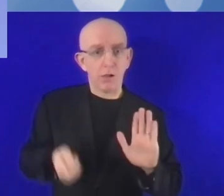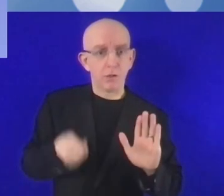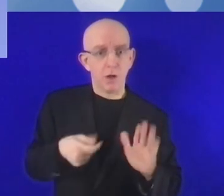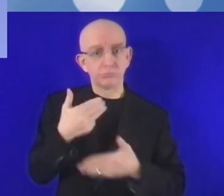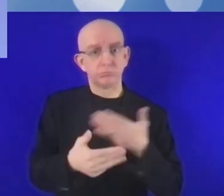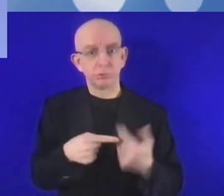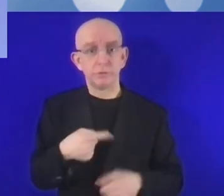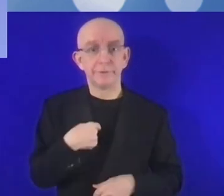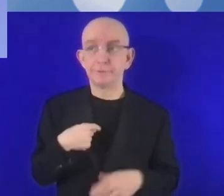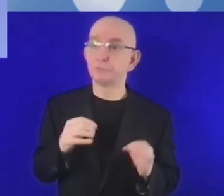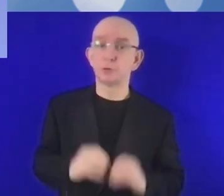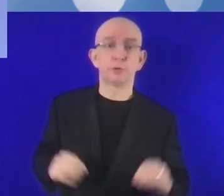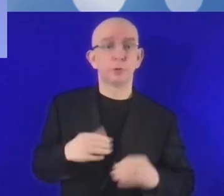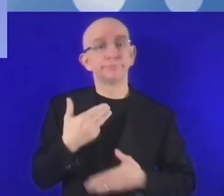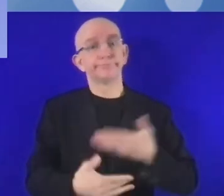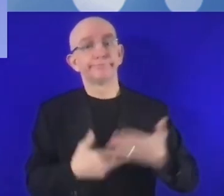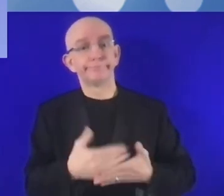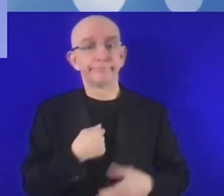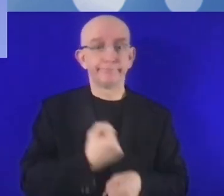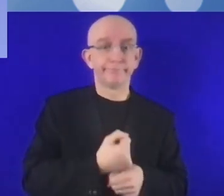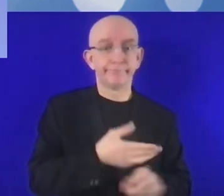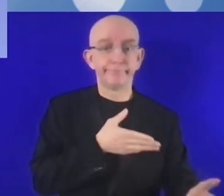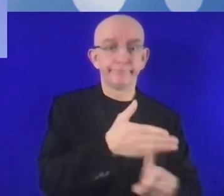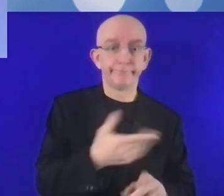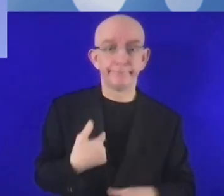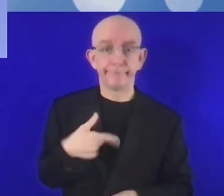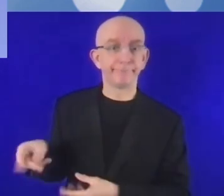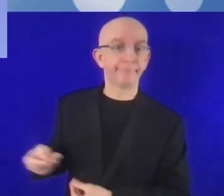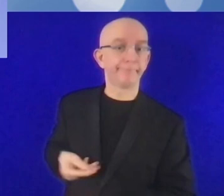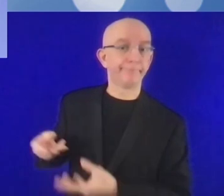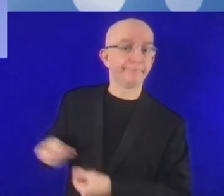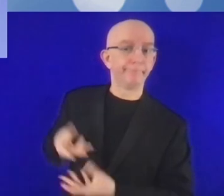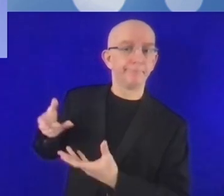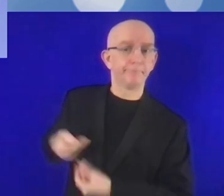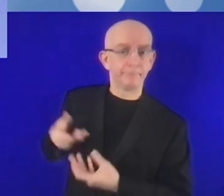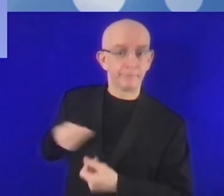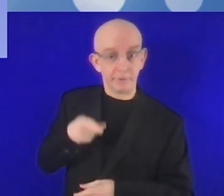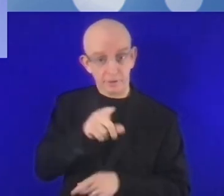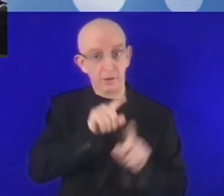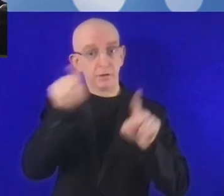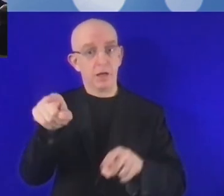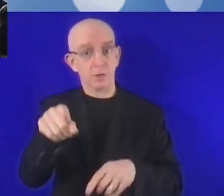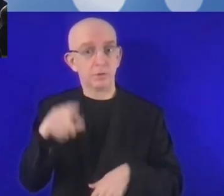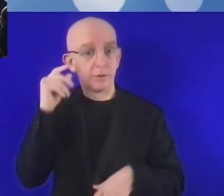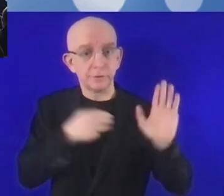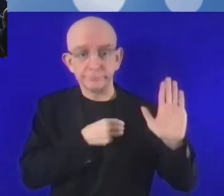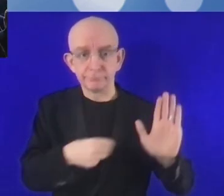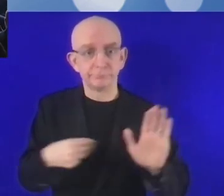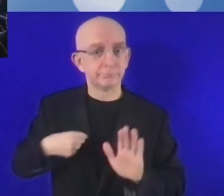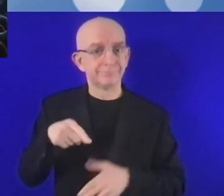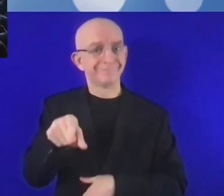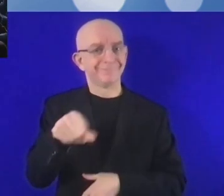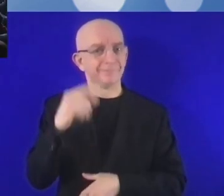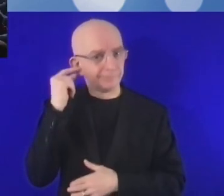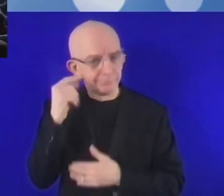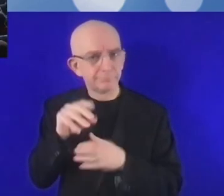by thinking. As most of you know, we are almost already in that world, and it will take only a few steps until we are